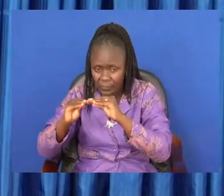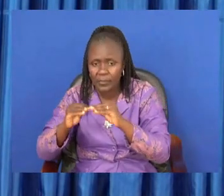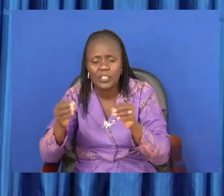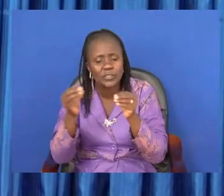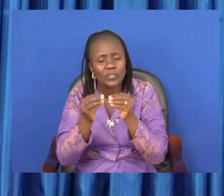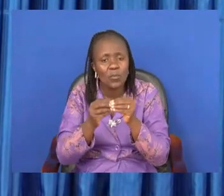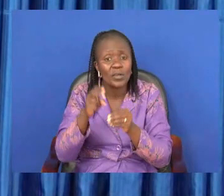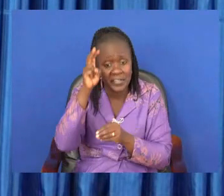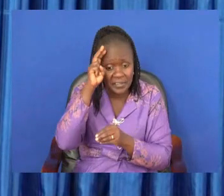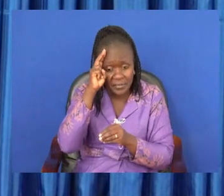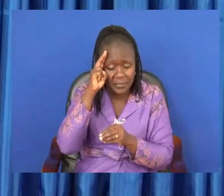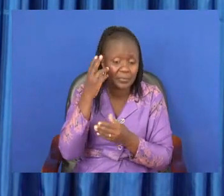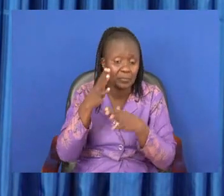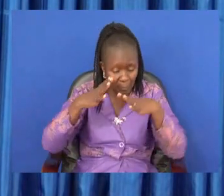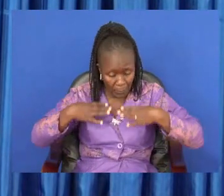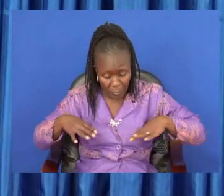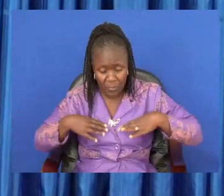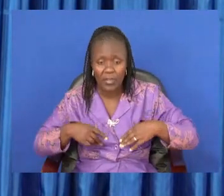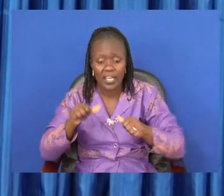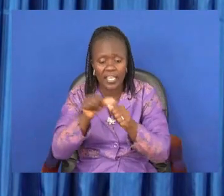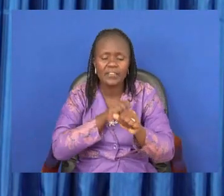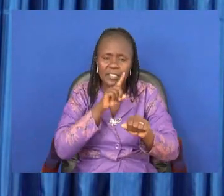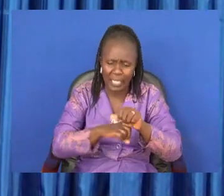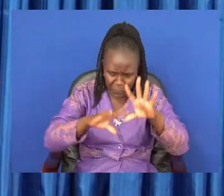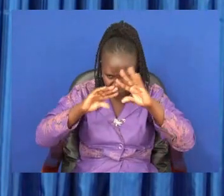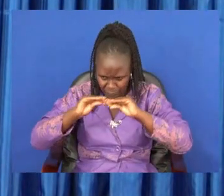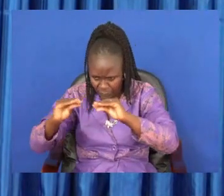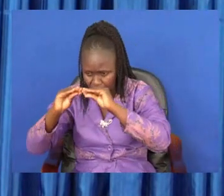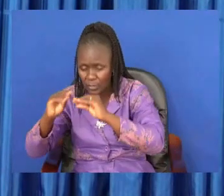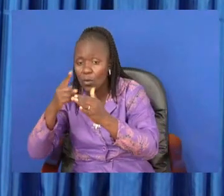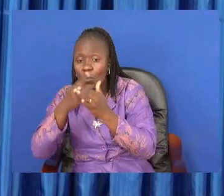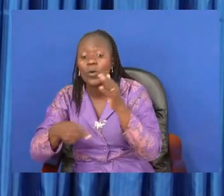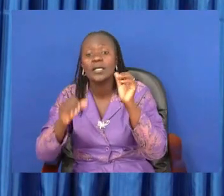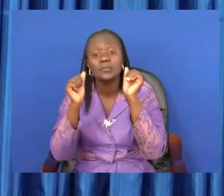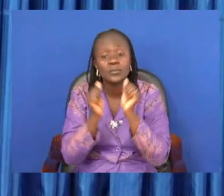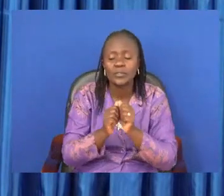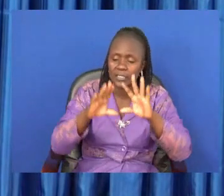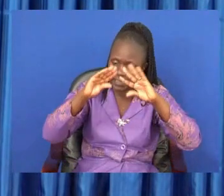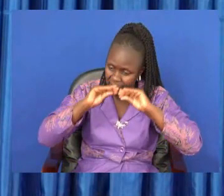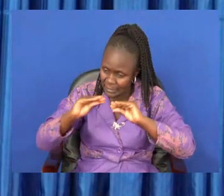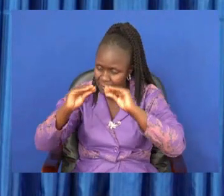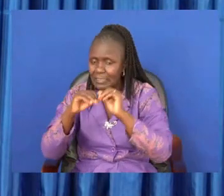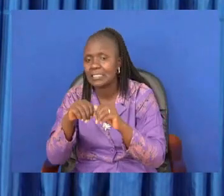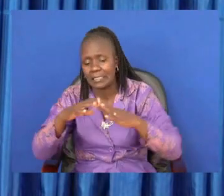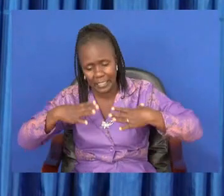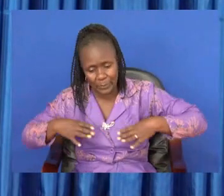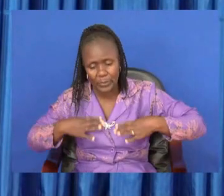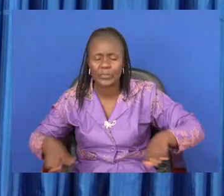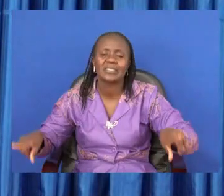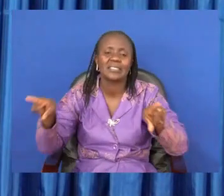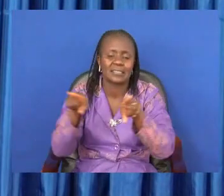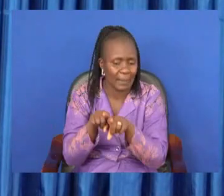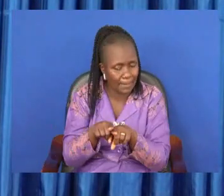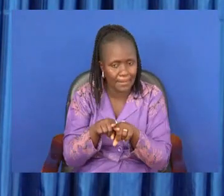face demon-possessed people. So every time he taught, that is what also Paul is teaching the people. He taught us to be